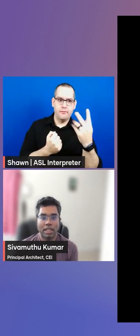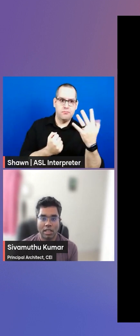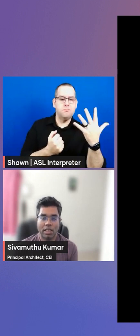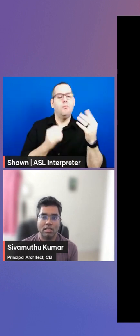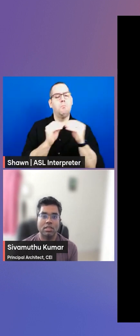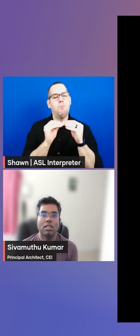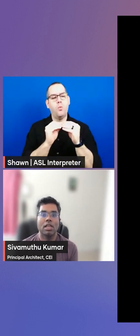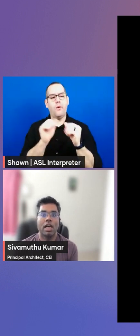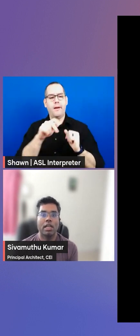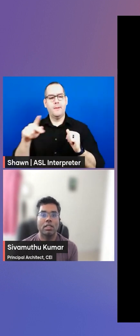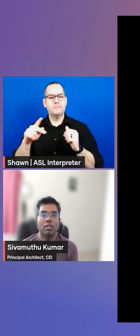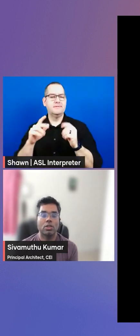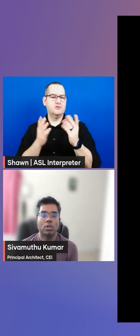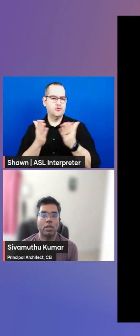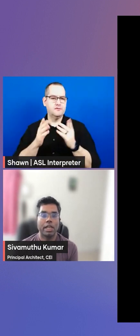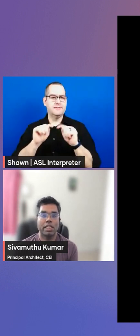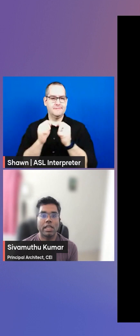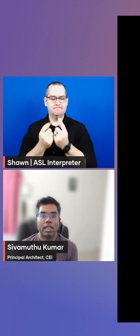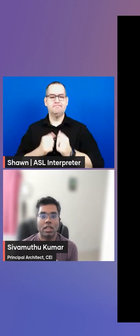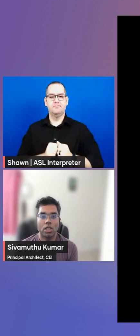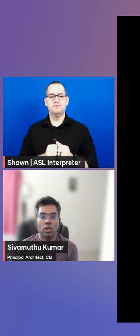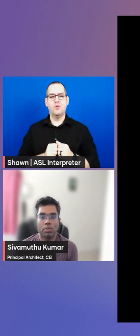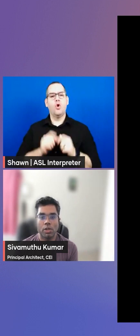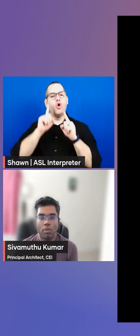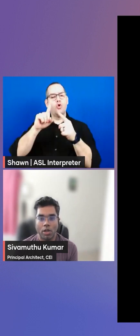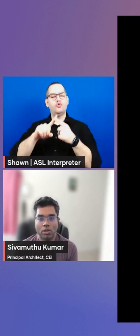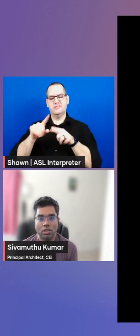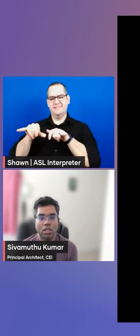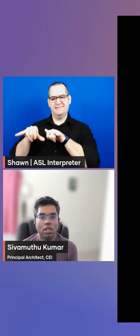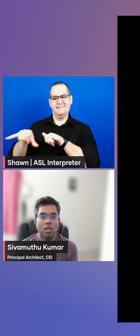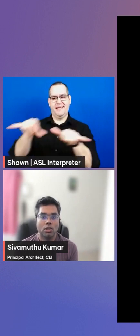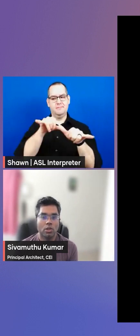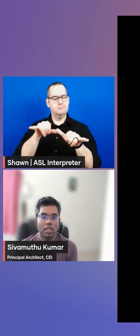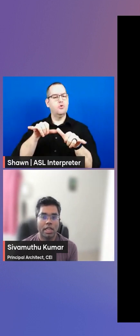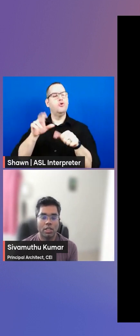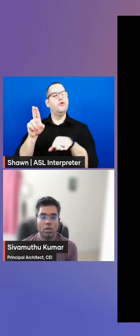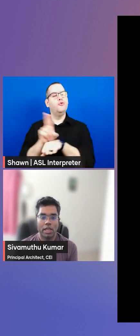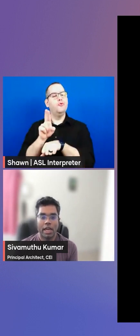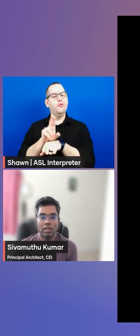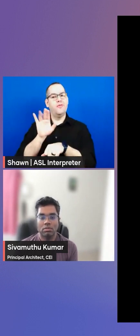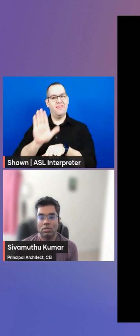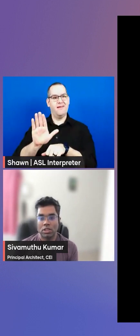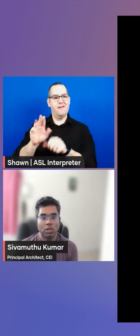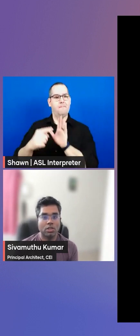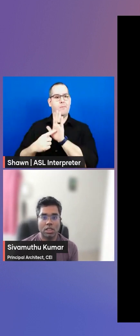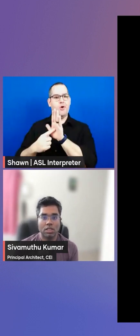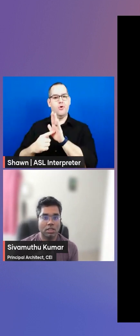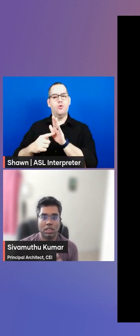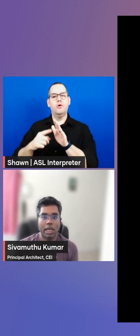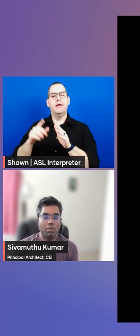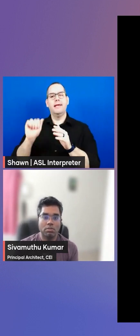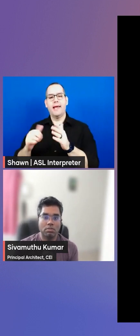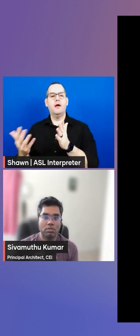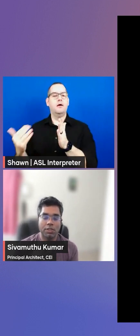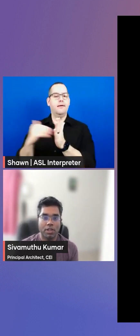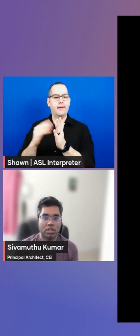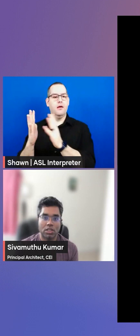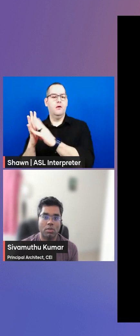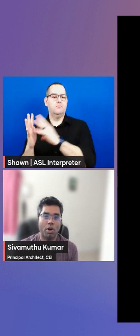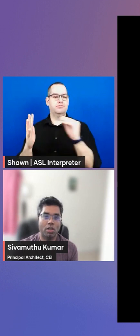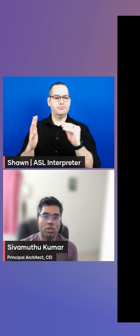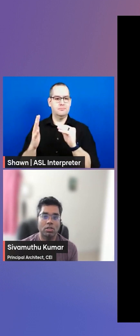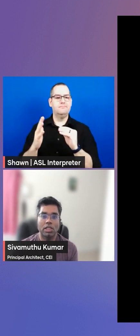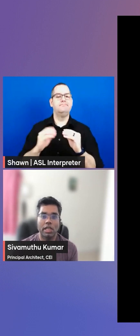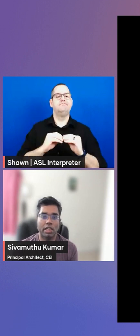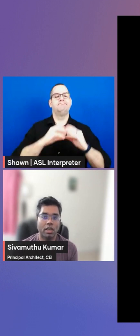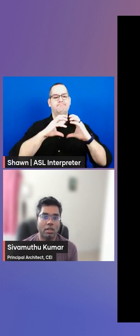like standardize and to create like a reusable modules so that like you can reuse that the same